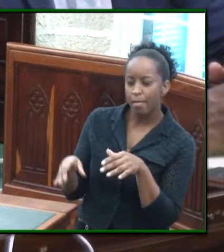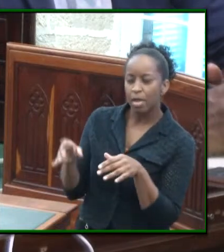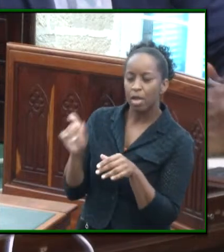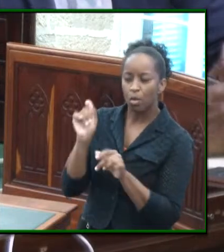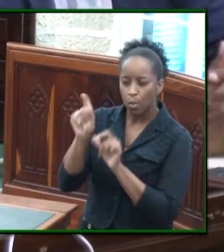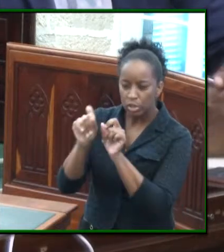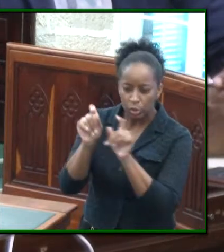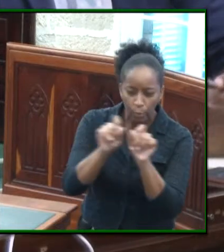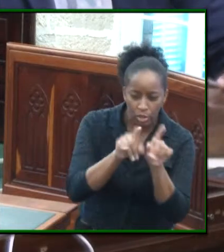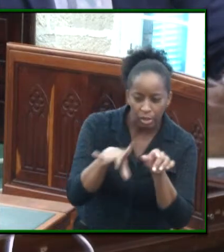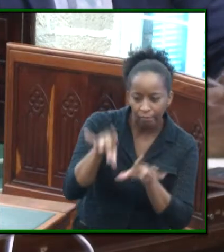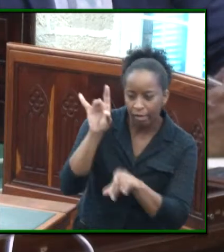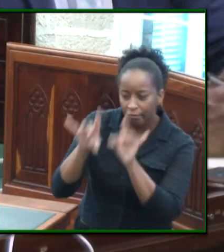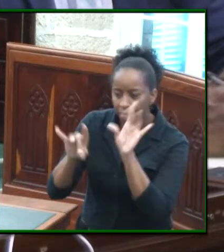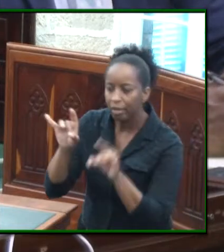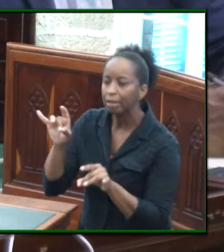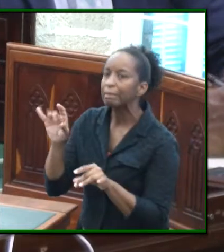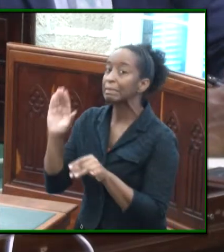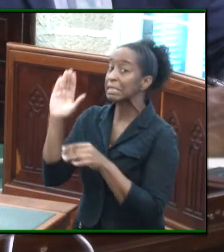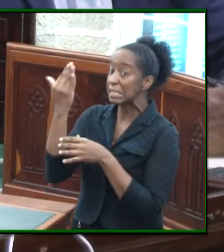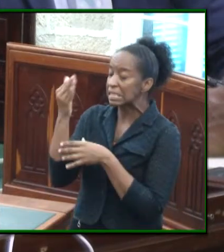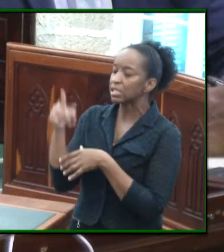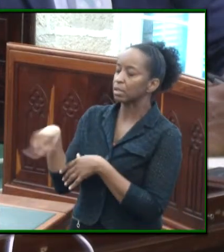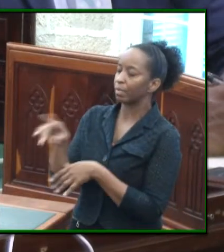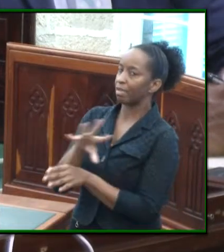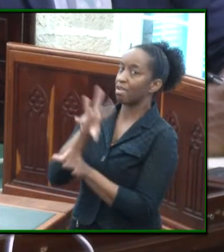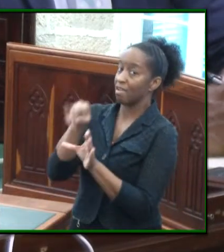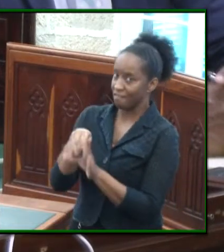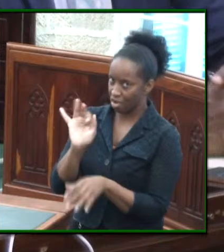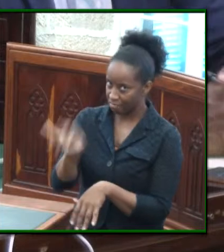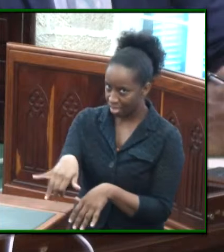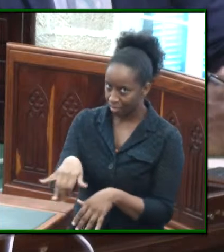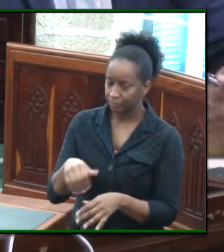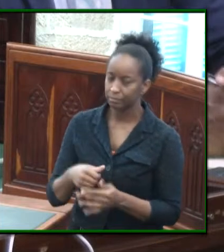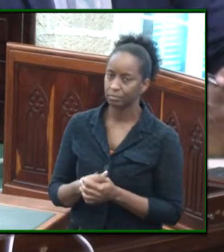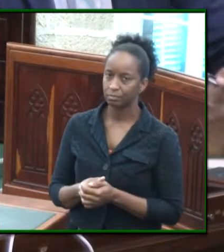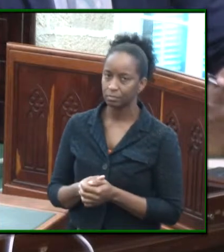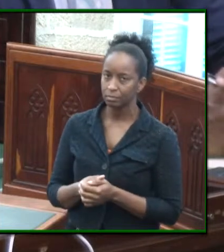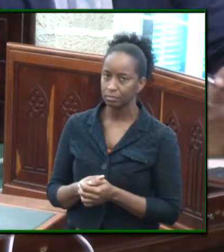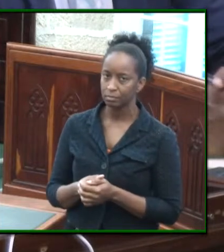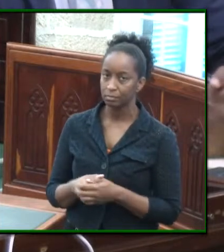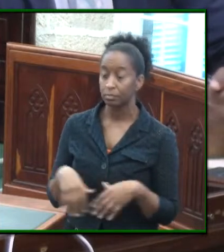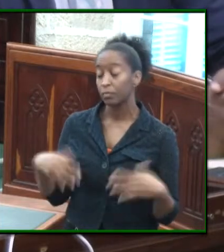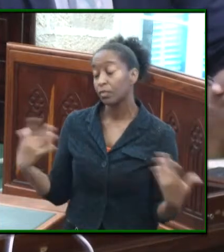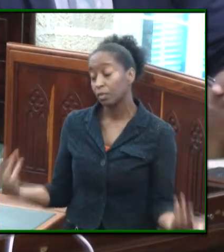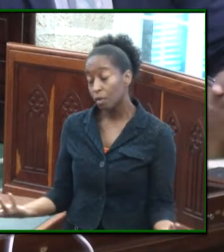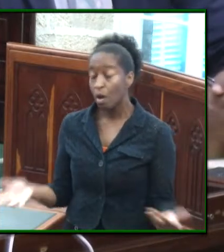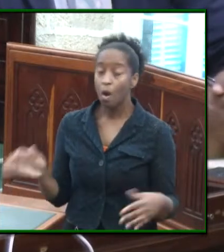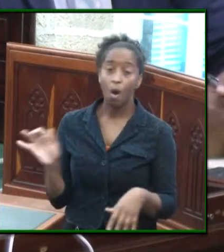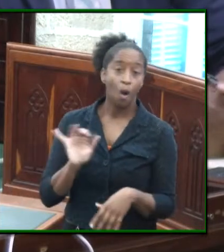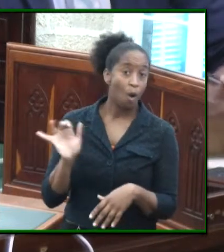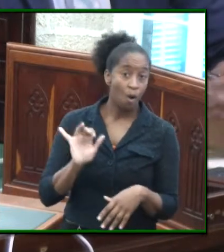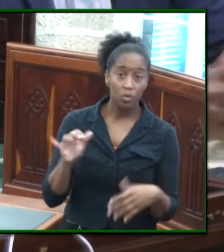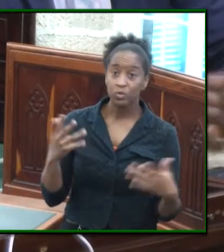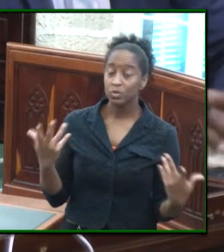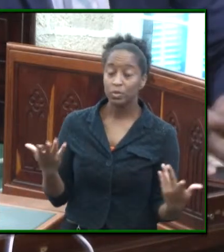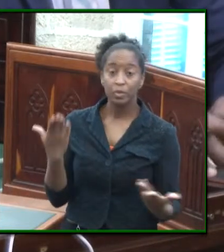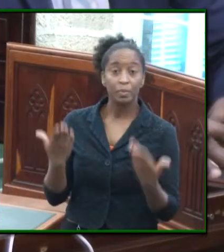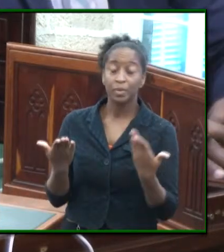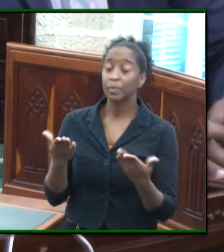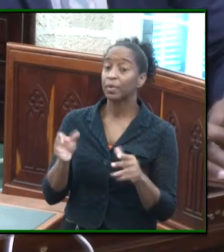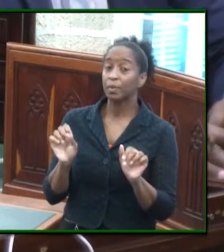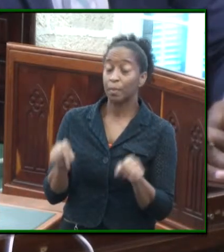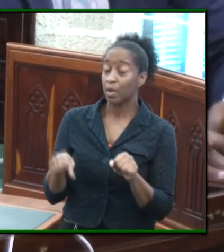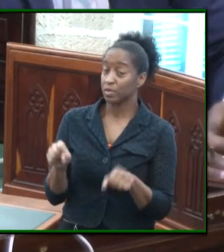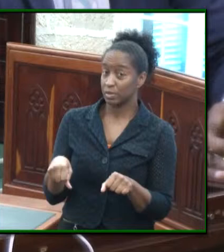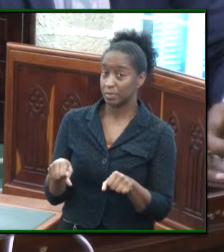significance of foreign criminal records. So I'm happy to say that a lot of Barbadians